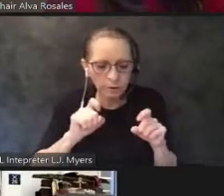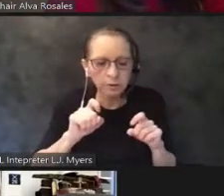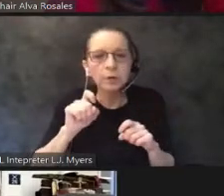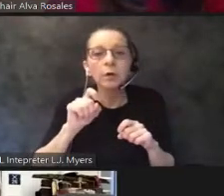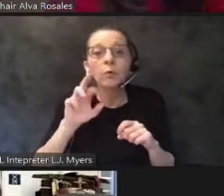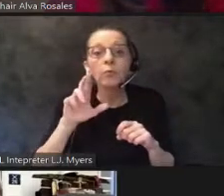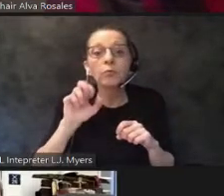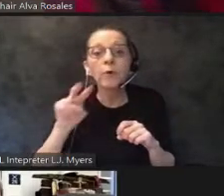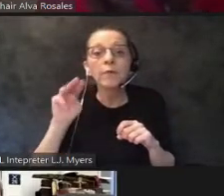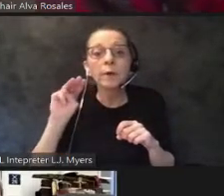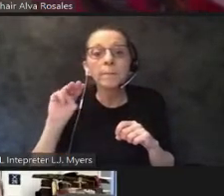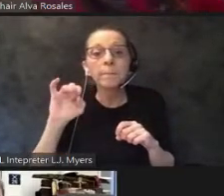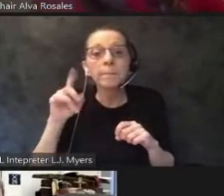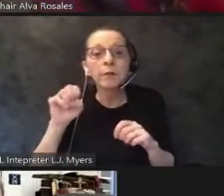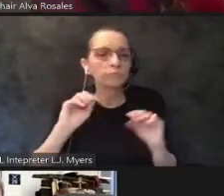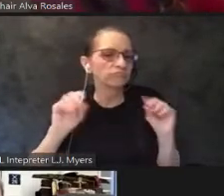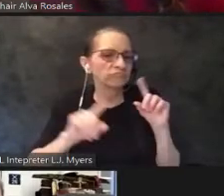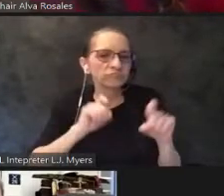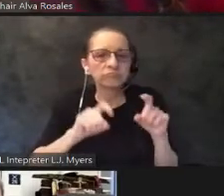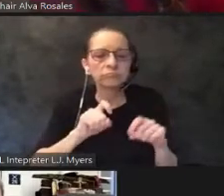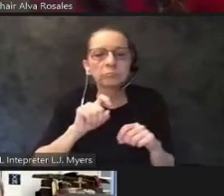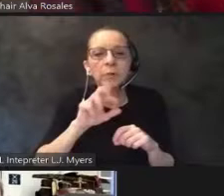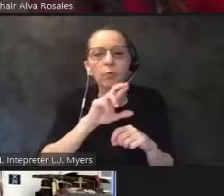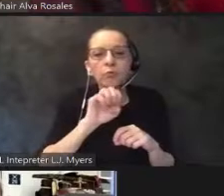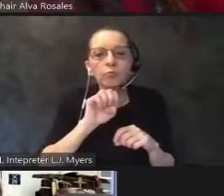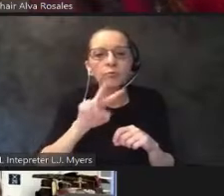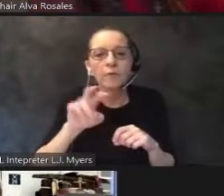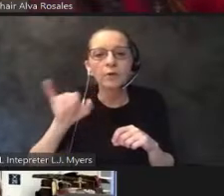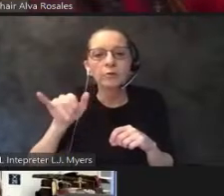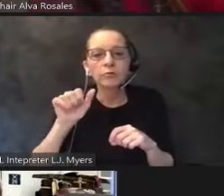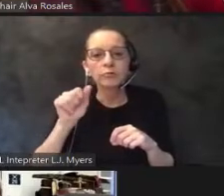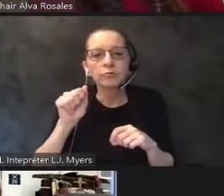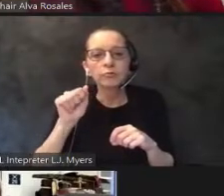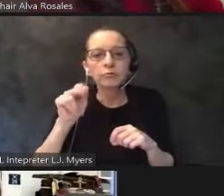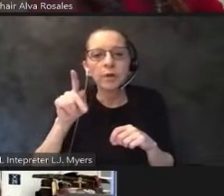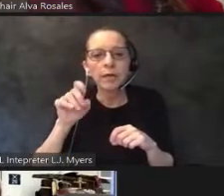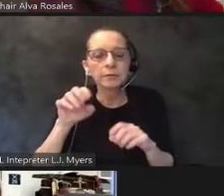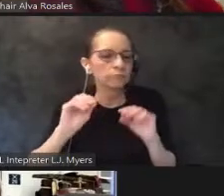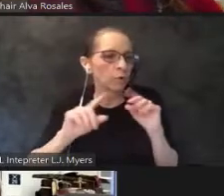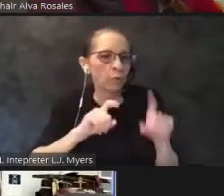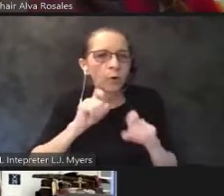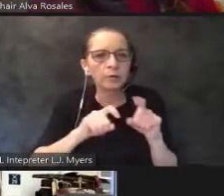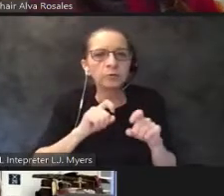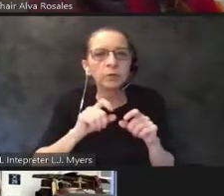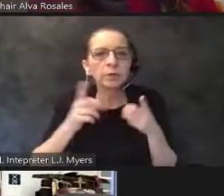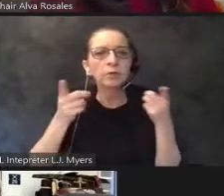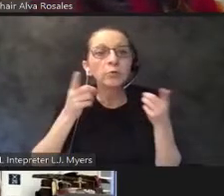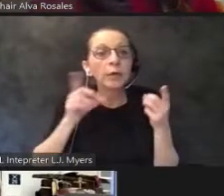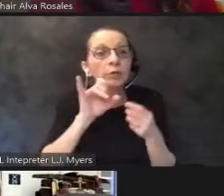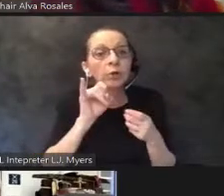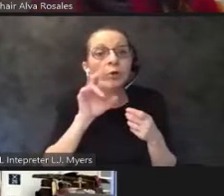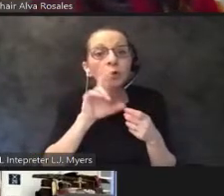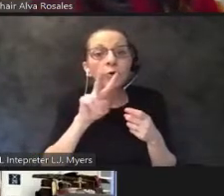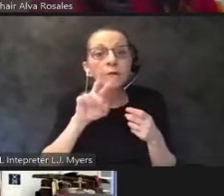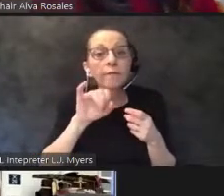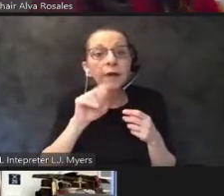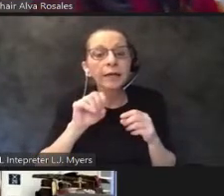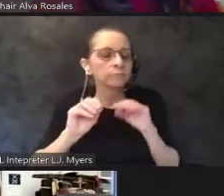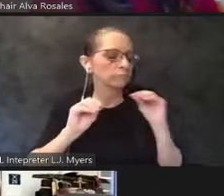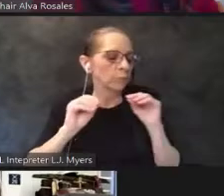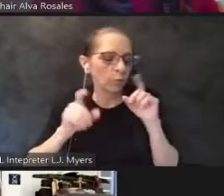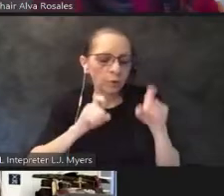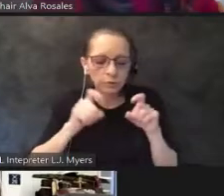Miller? No questions. Reverend Jakes? No questions. Director Irvine? No